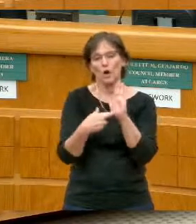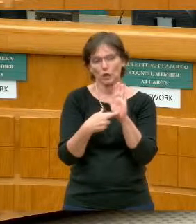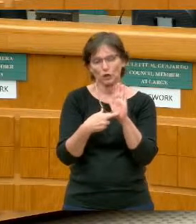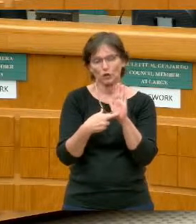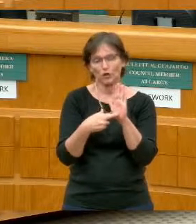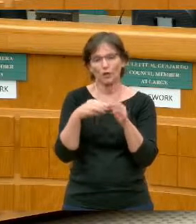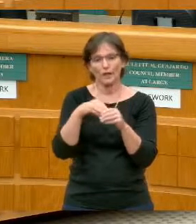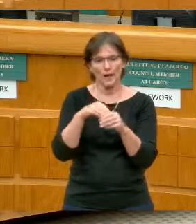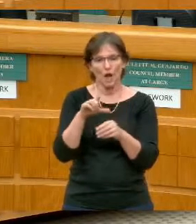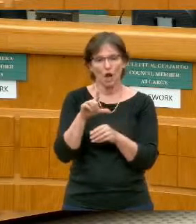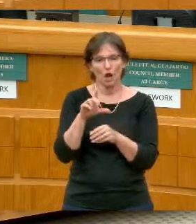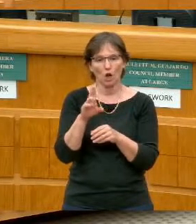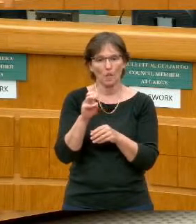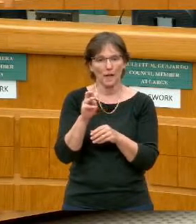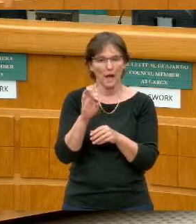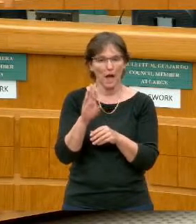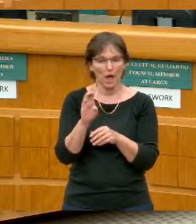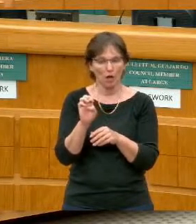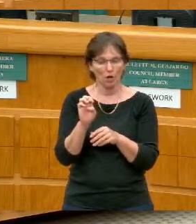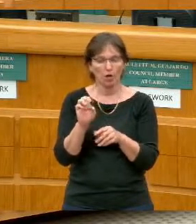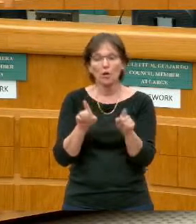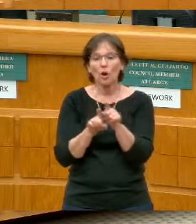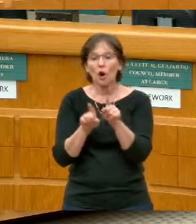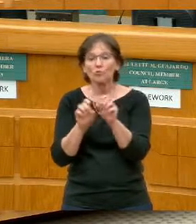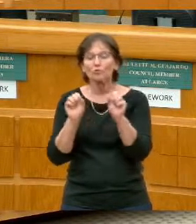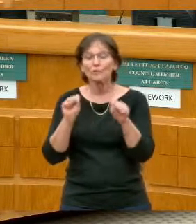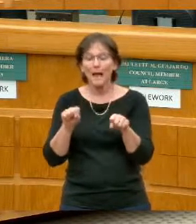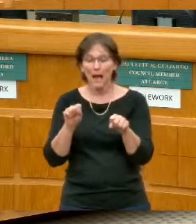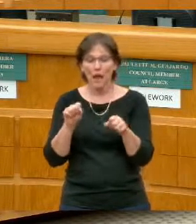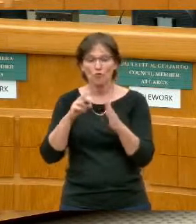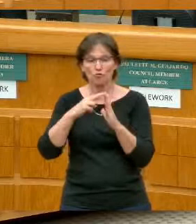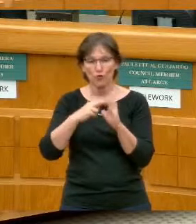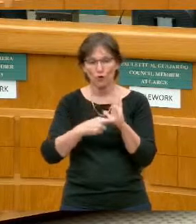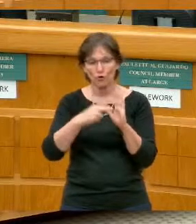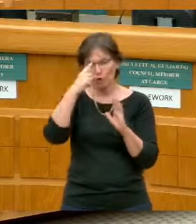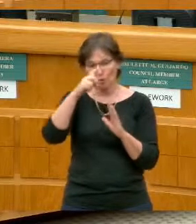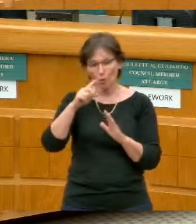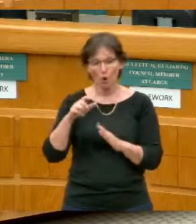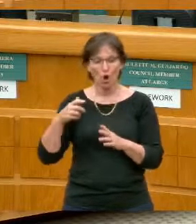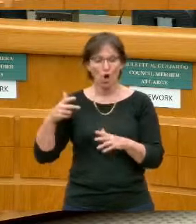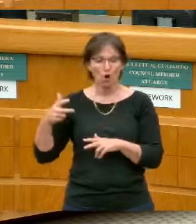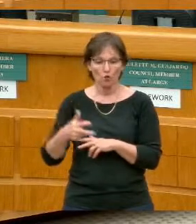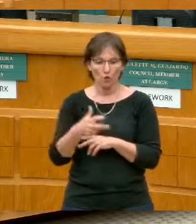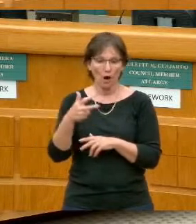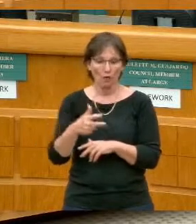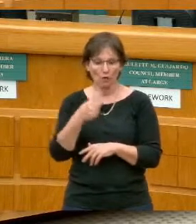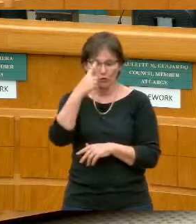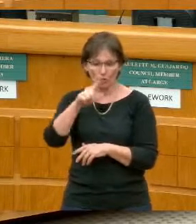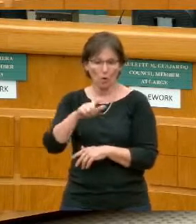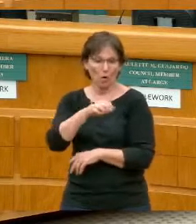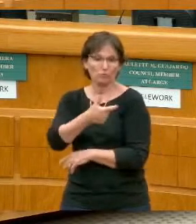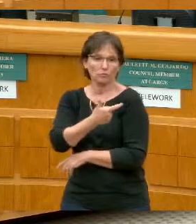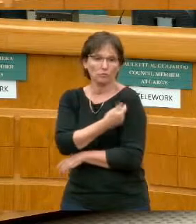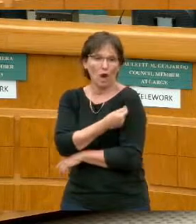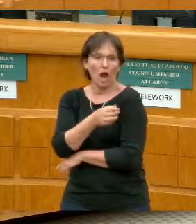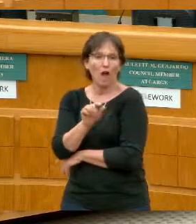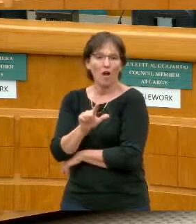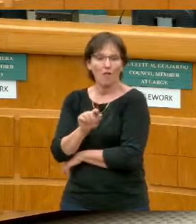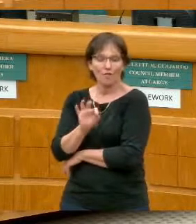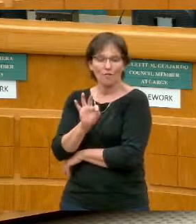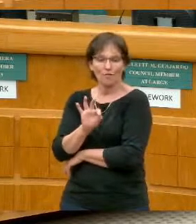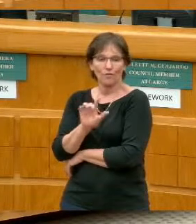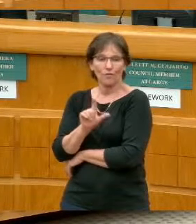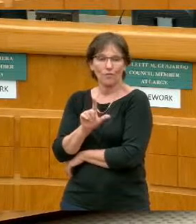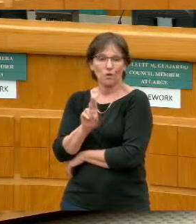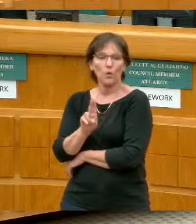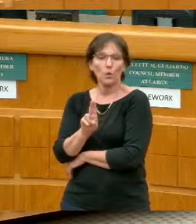also register yourself for flu drive-through clinics. So when we have some flu vaccine